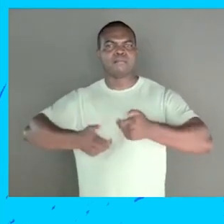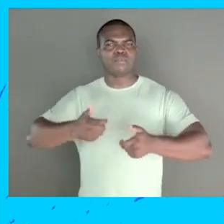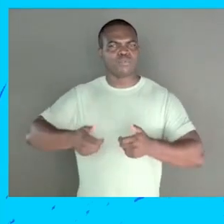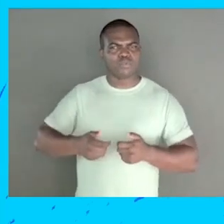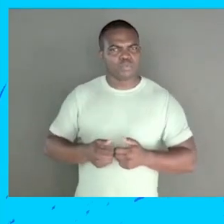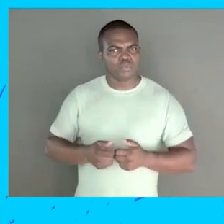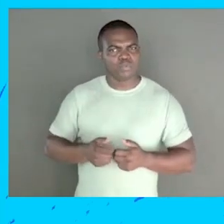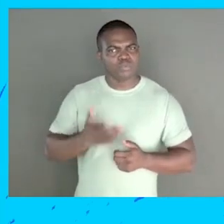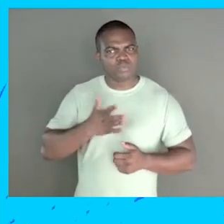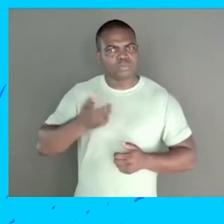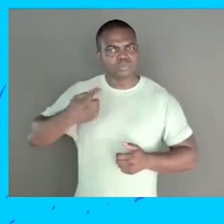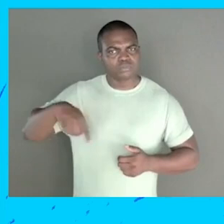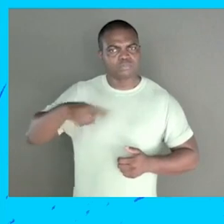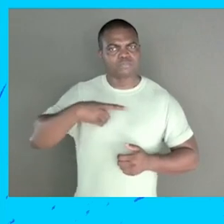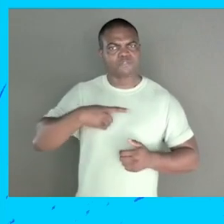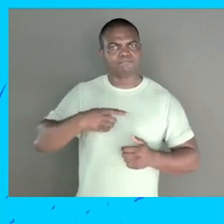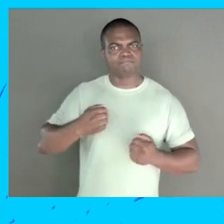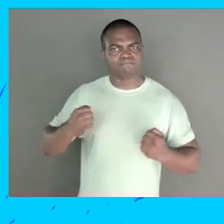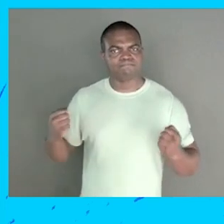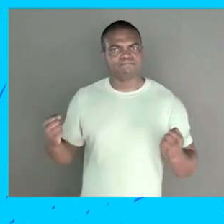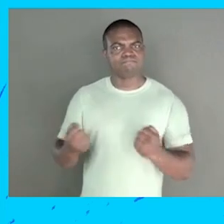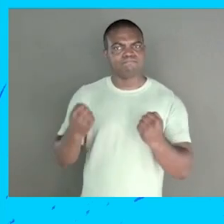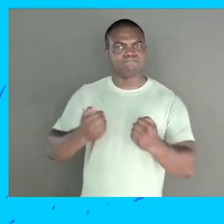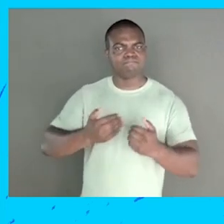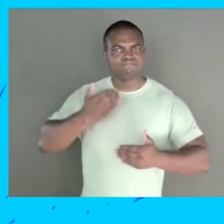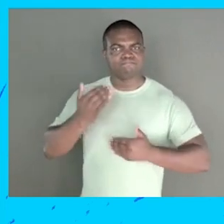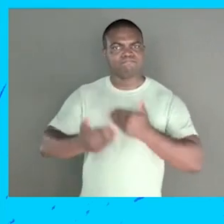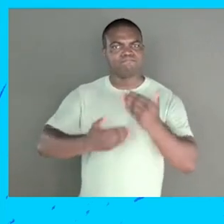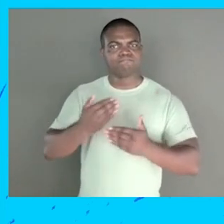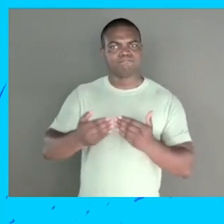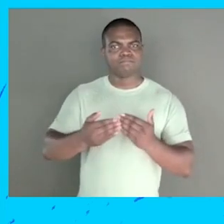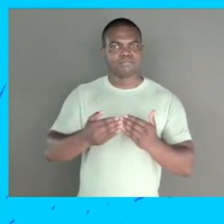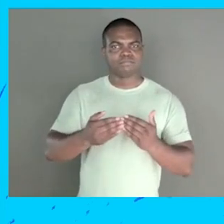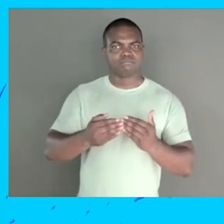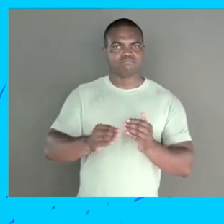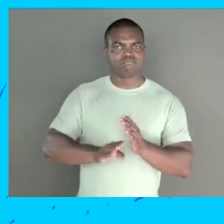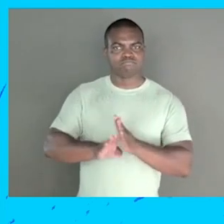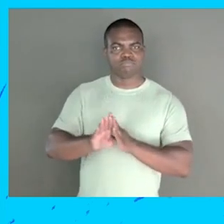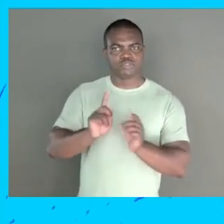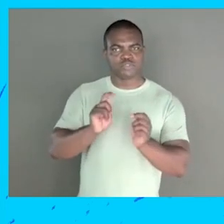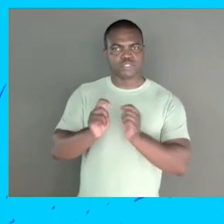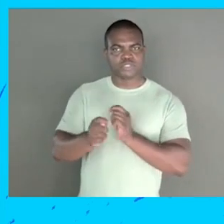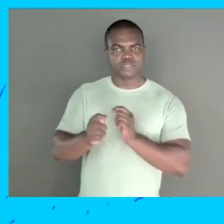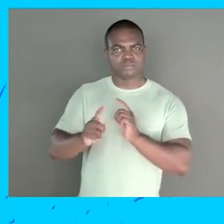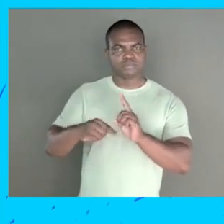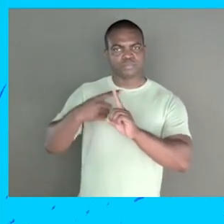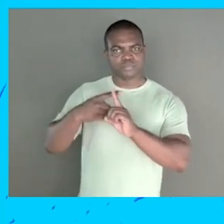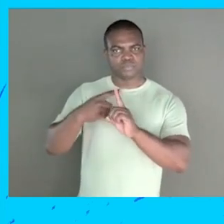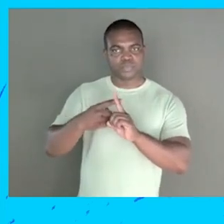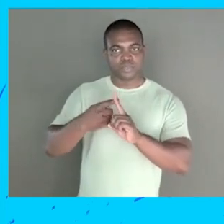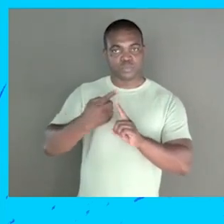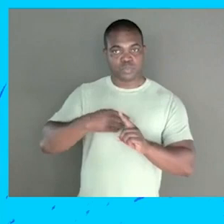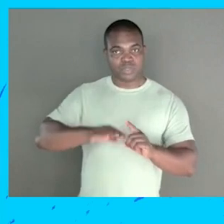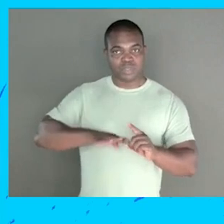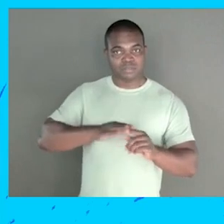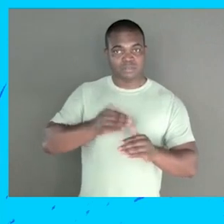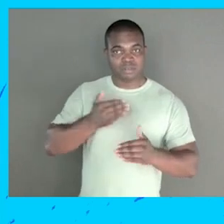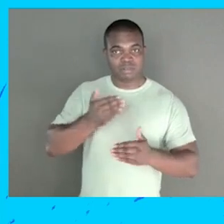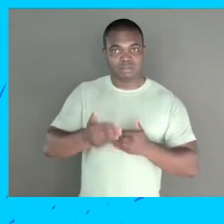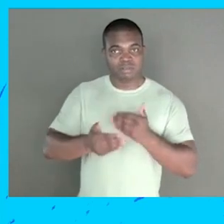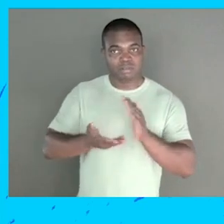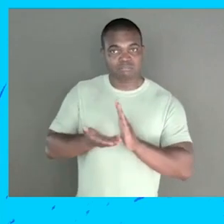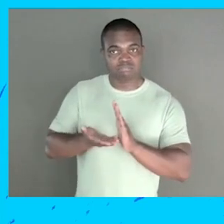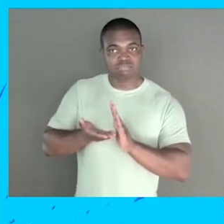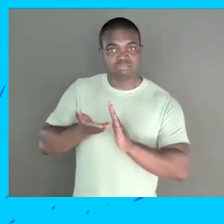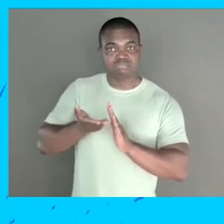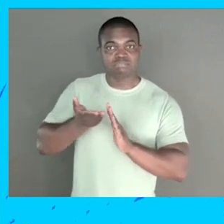age. We cannot sit and watch as our childhood is slowly being taken away from us, losing its grip and